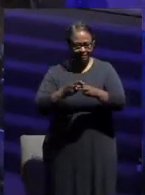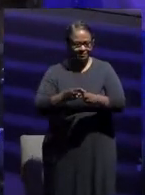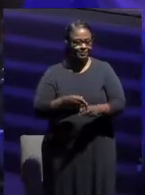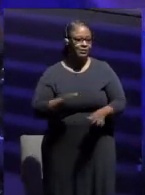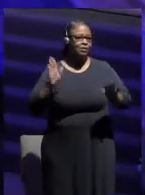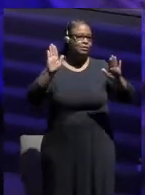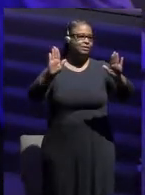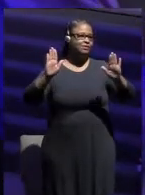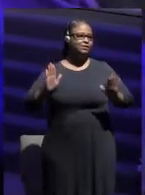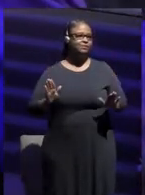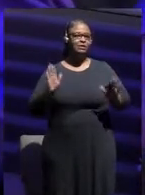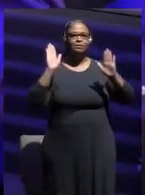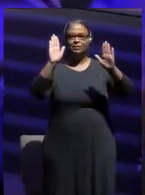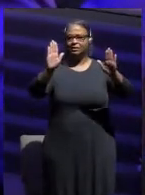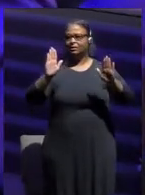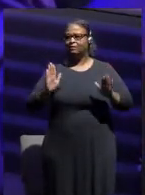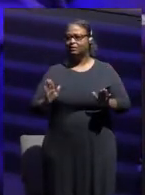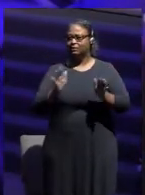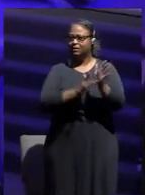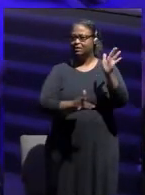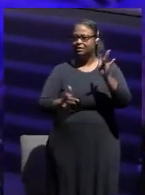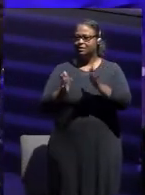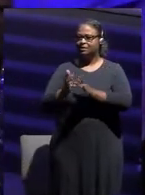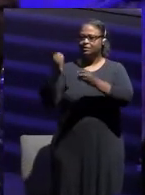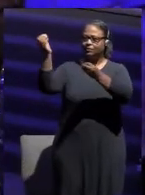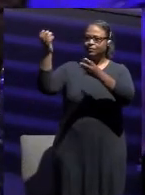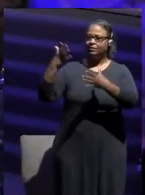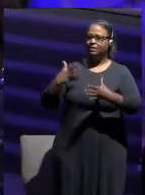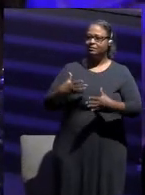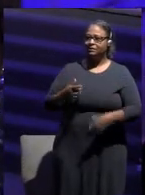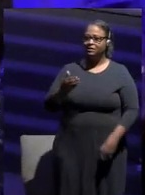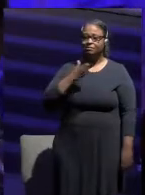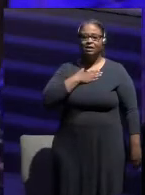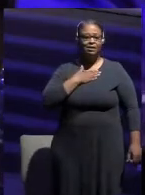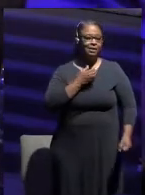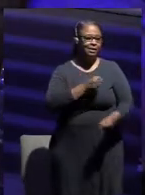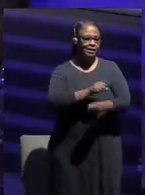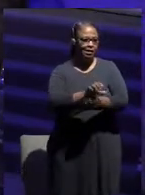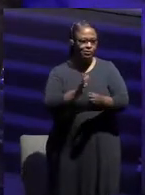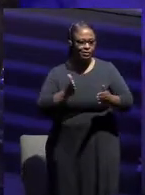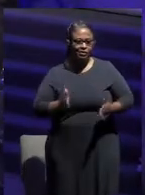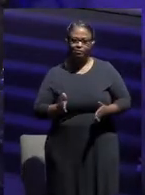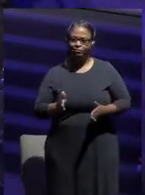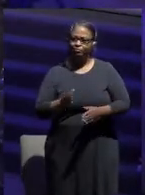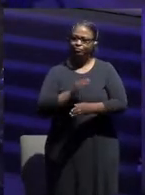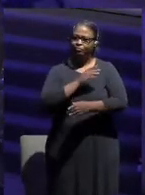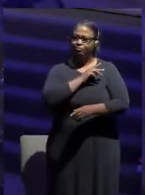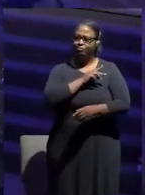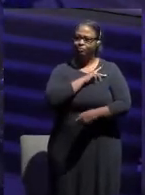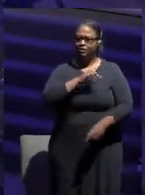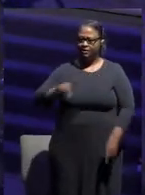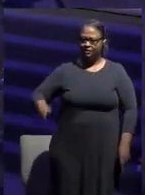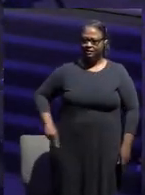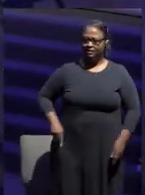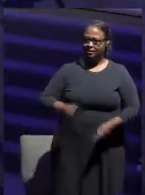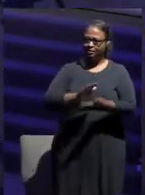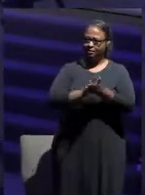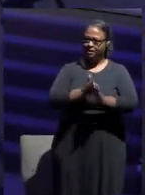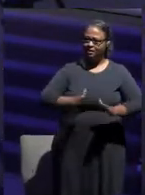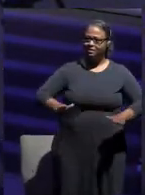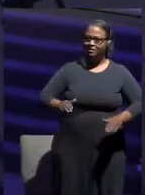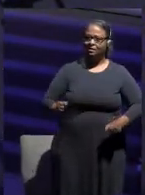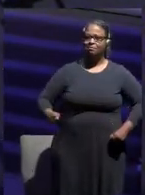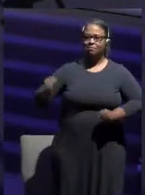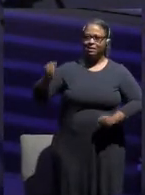Wonderful, wonderful, wonderful, Jesus is to me Counselor, Prince of Peace,